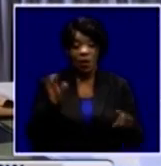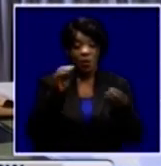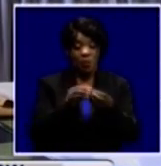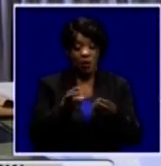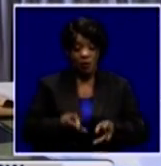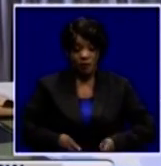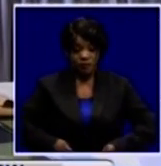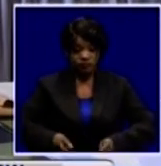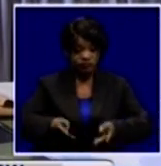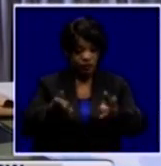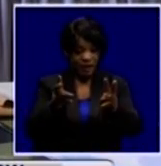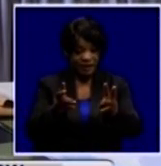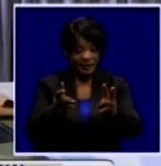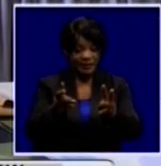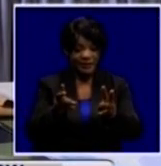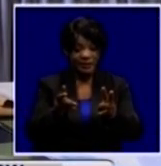in the past